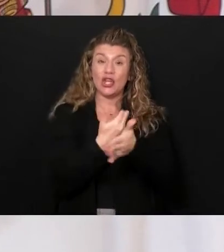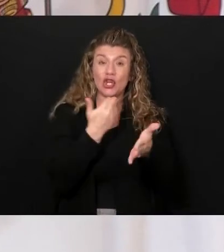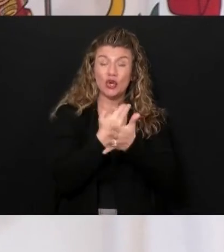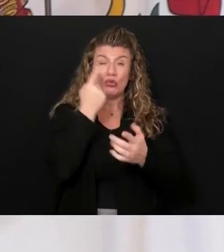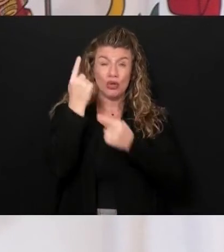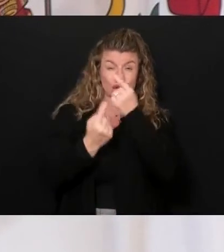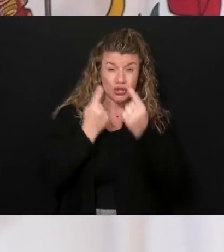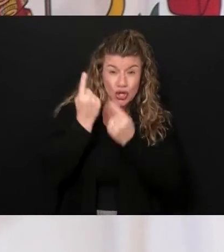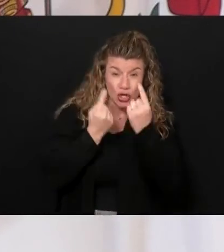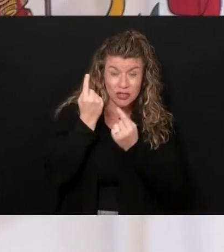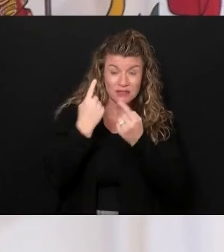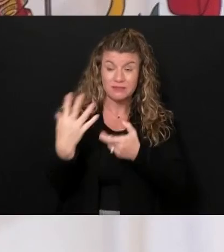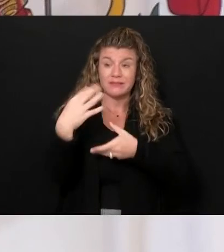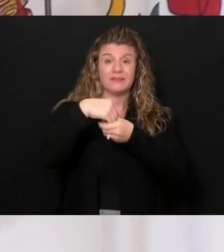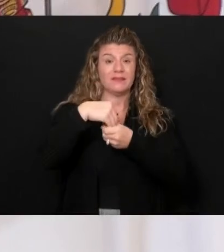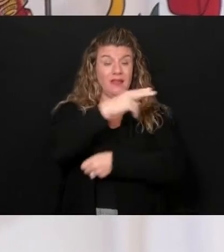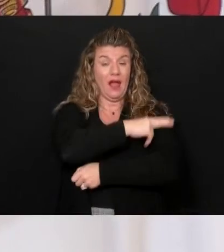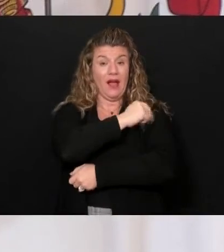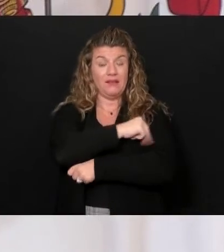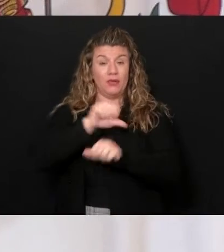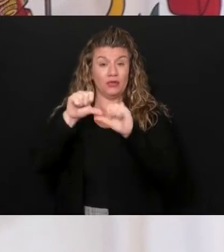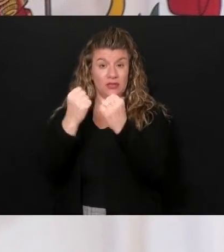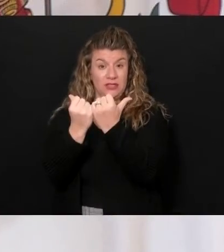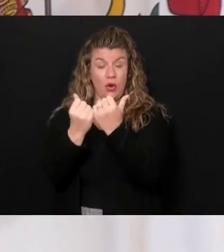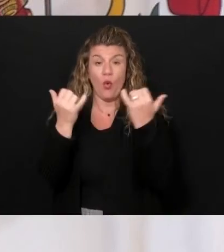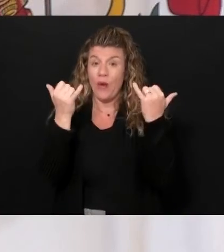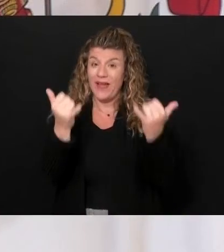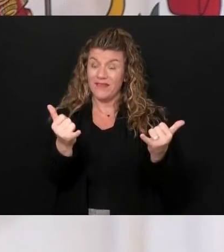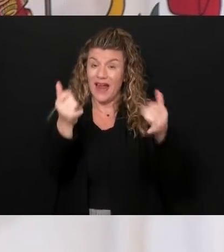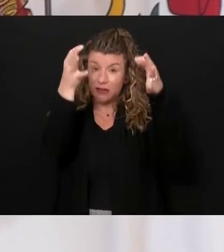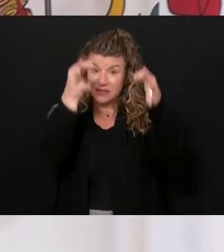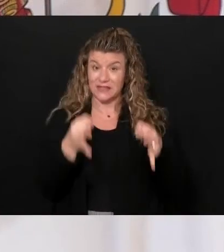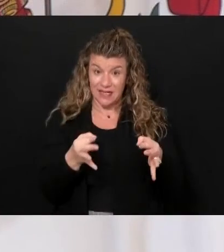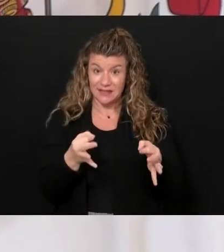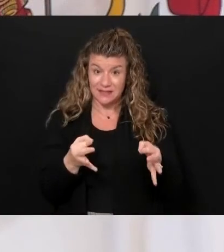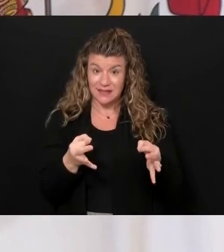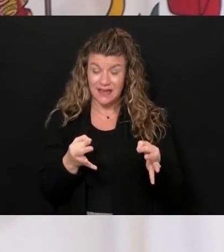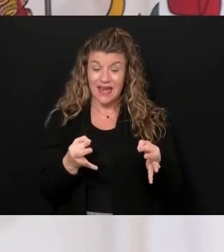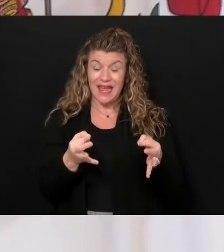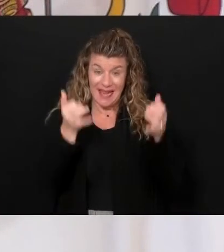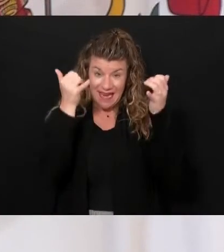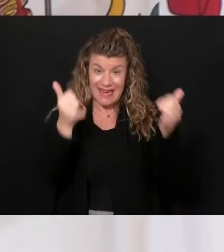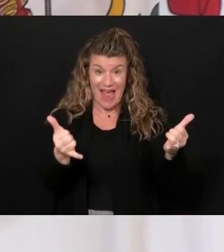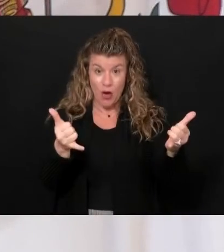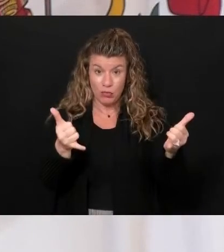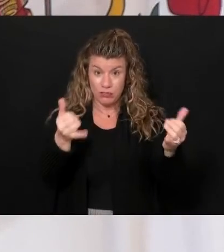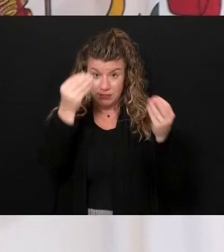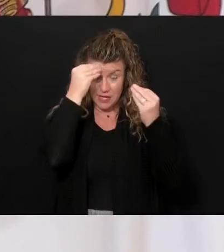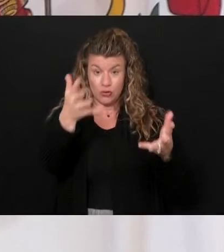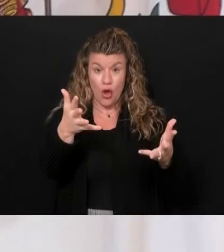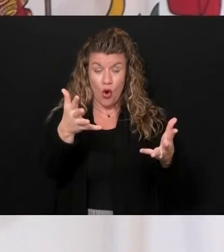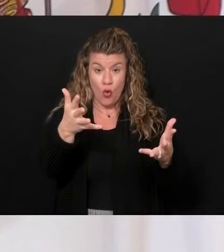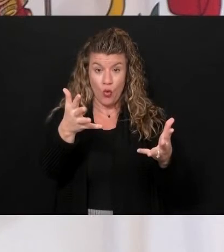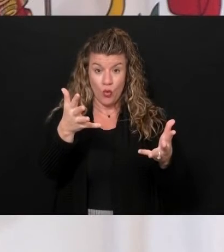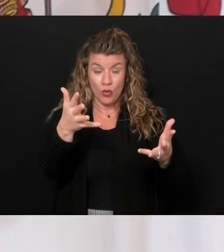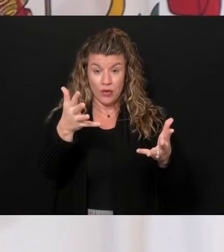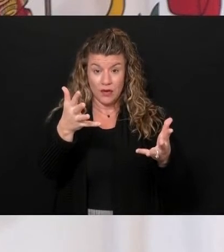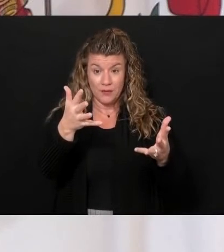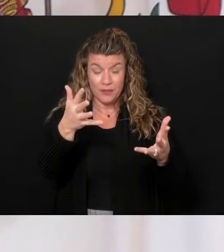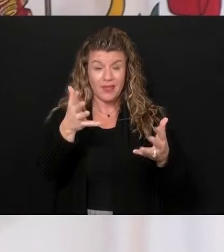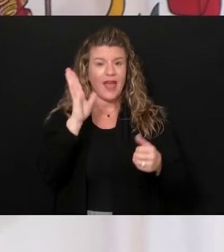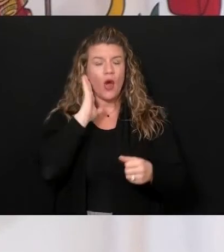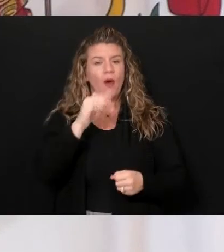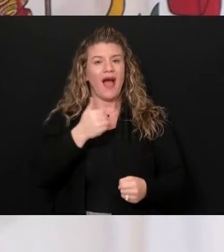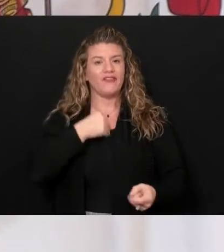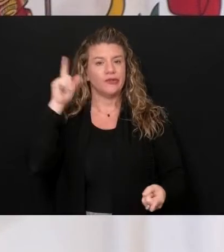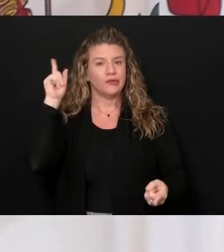hospital associations and everything, we have now decided, and now you're seeing right now, a significant cutback